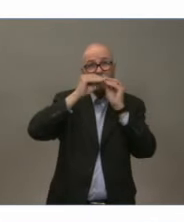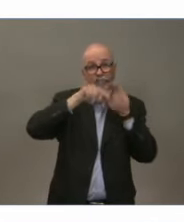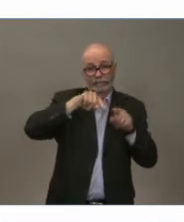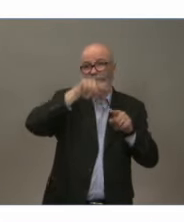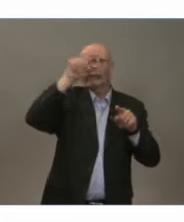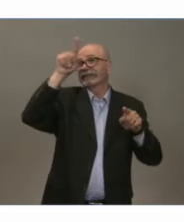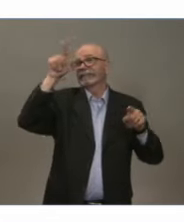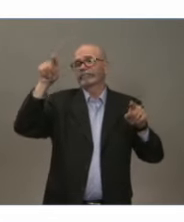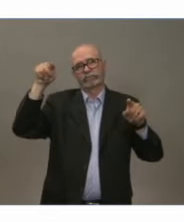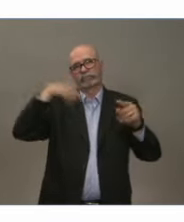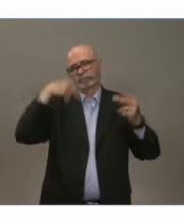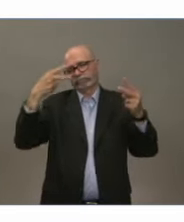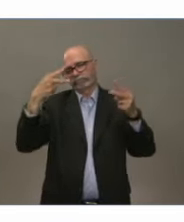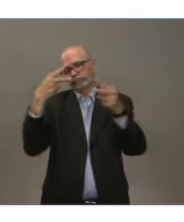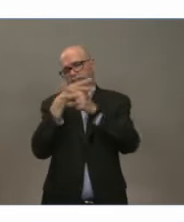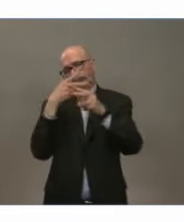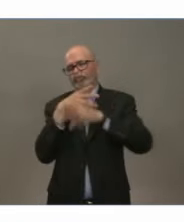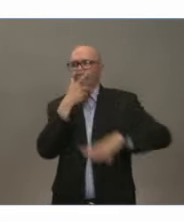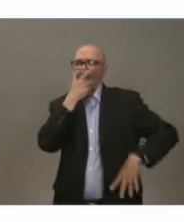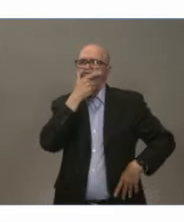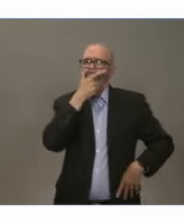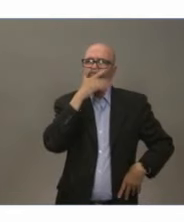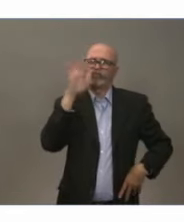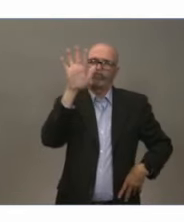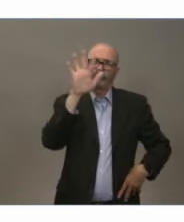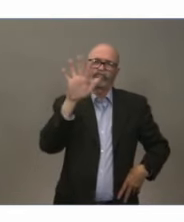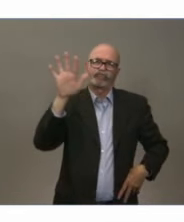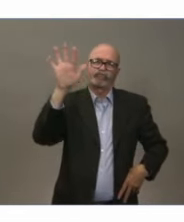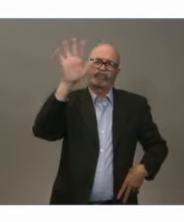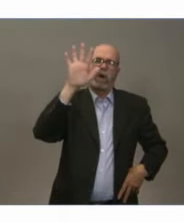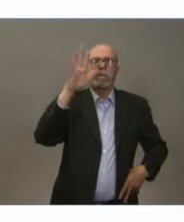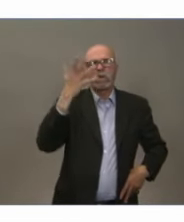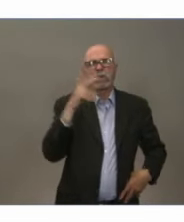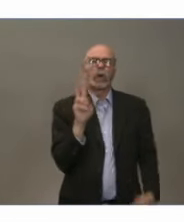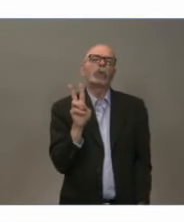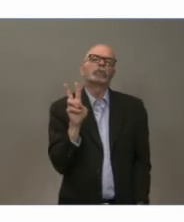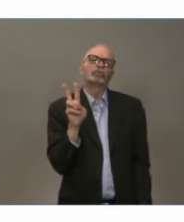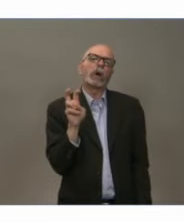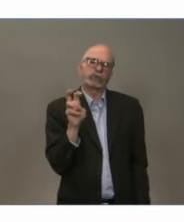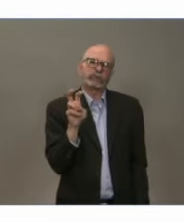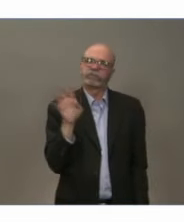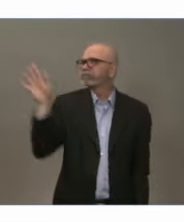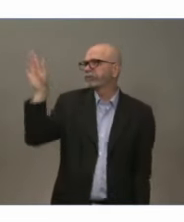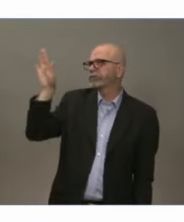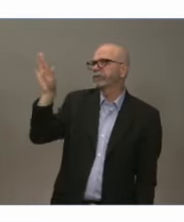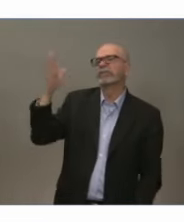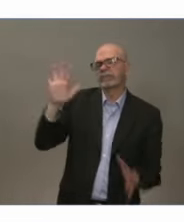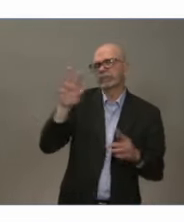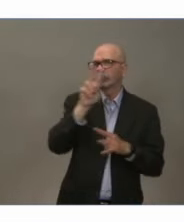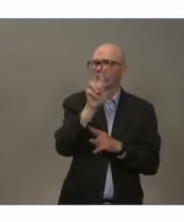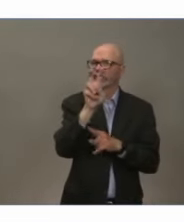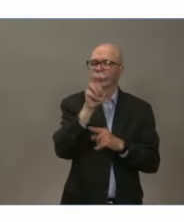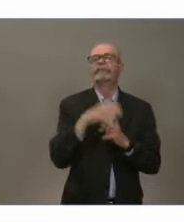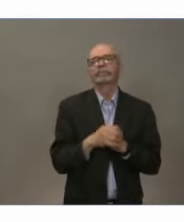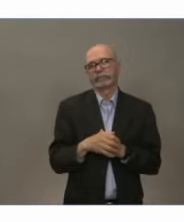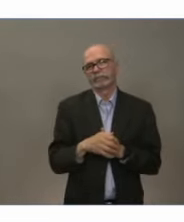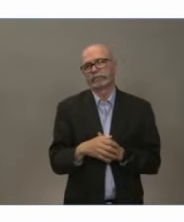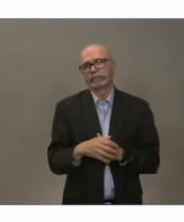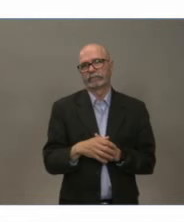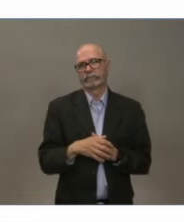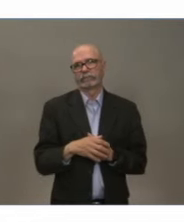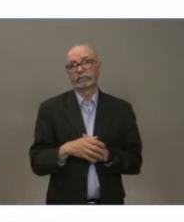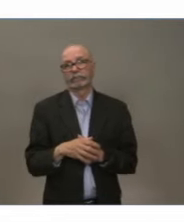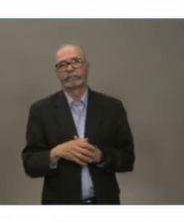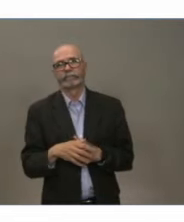people right now. Go ahead with your follow-up, Jennifer. Well, the